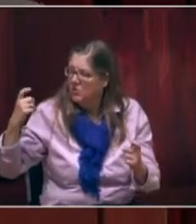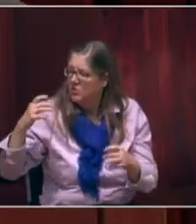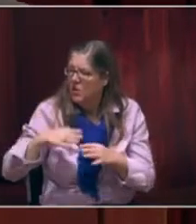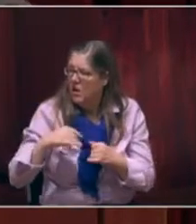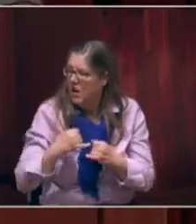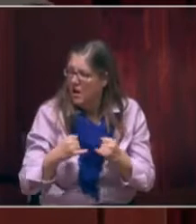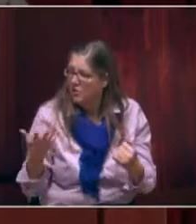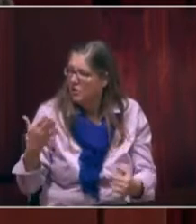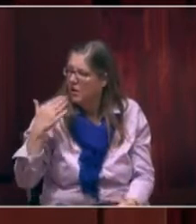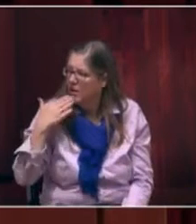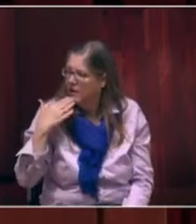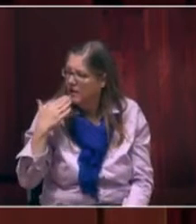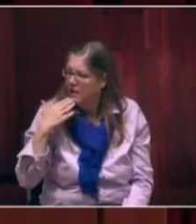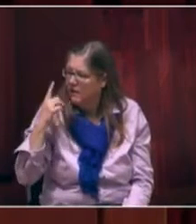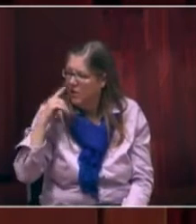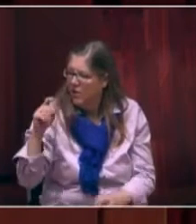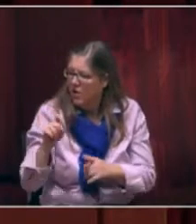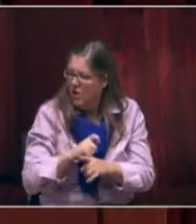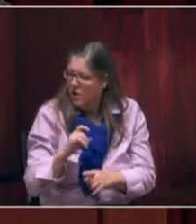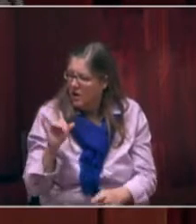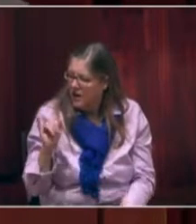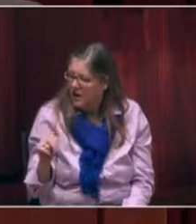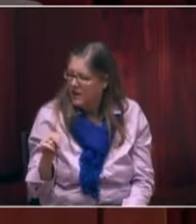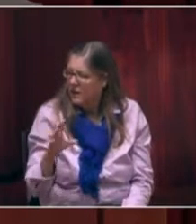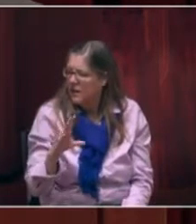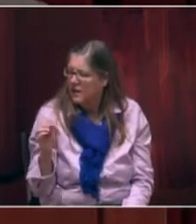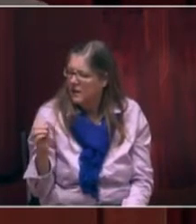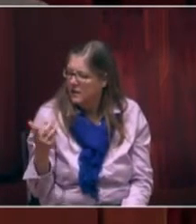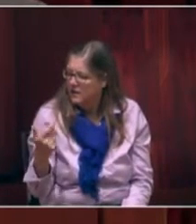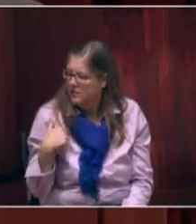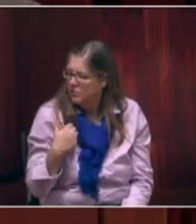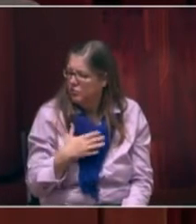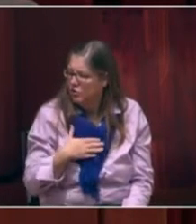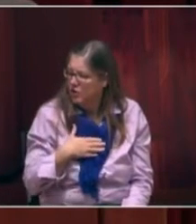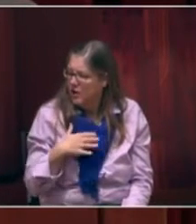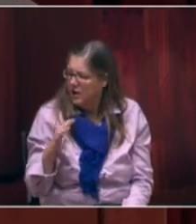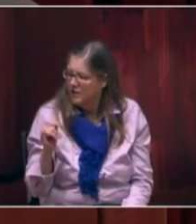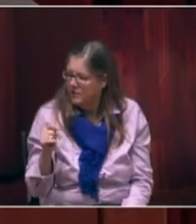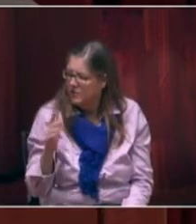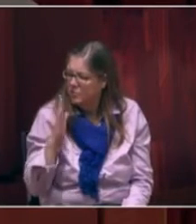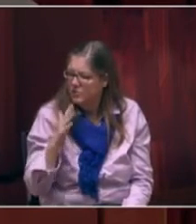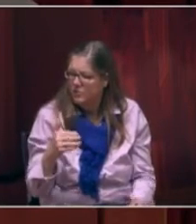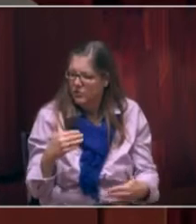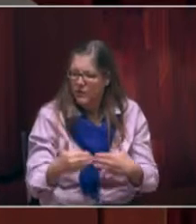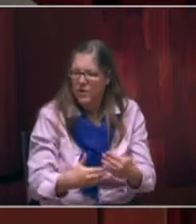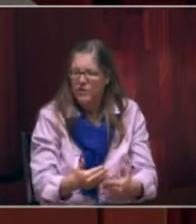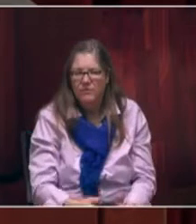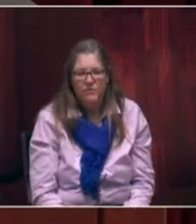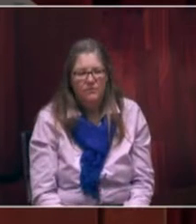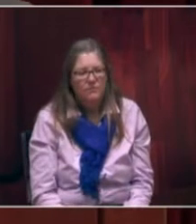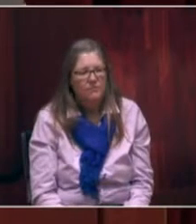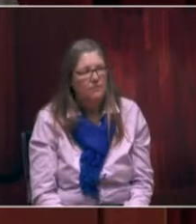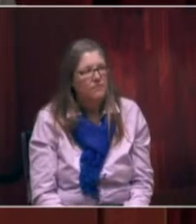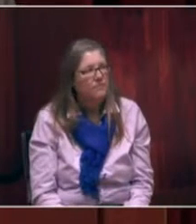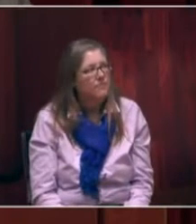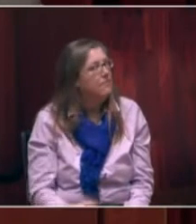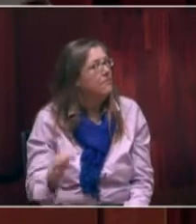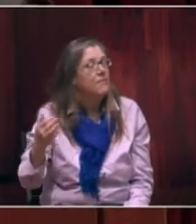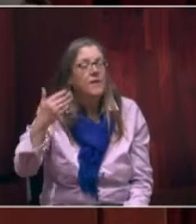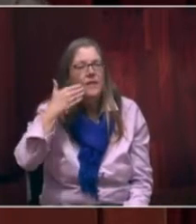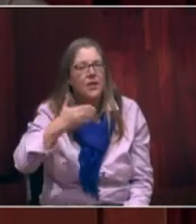so thanks for calling in, and we'll appreciate it, and we'll continue to move on. All right, thank you. Bye-bye.